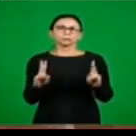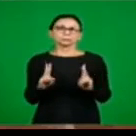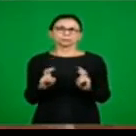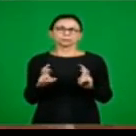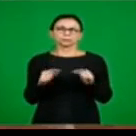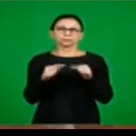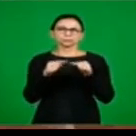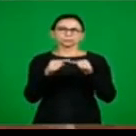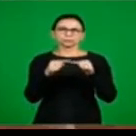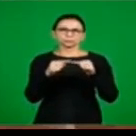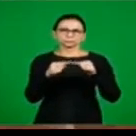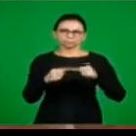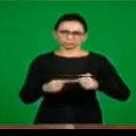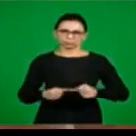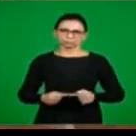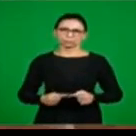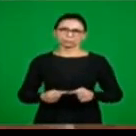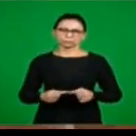topics that are related